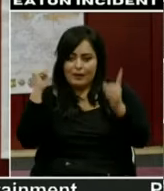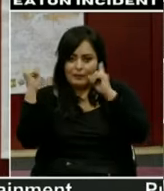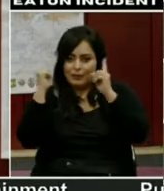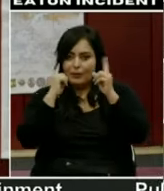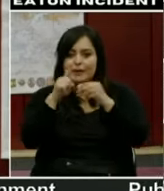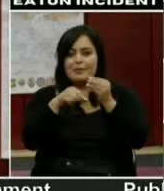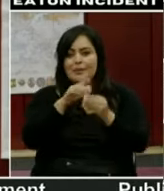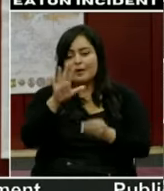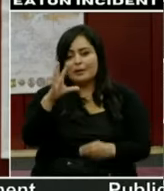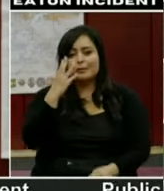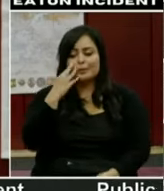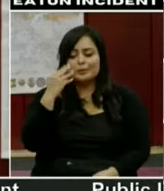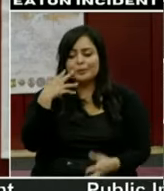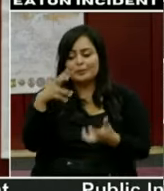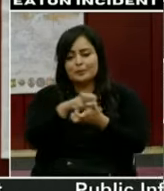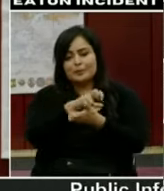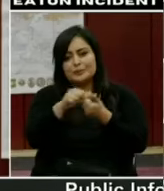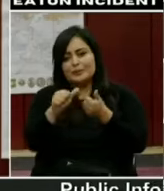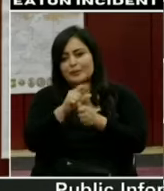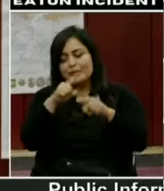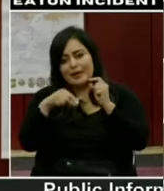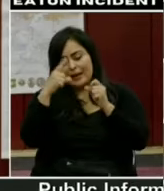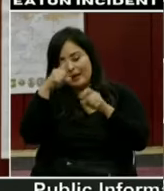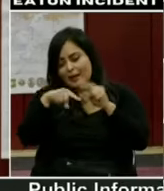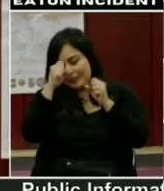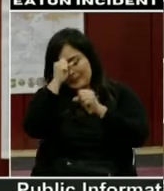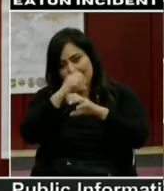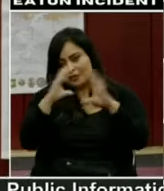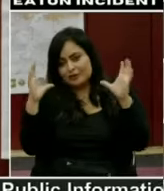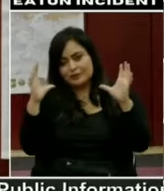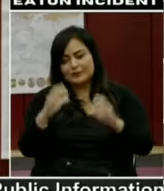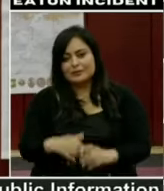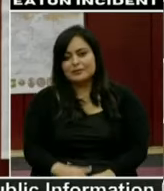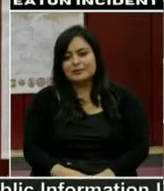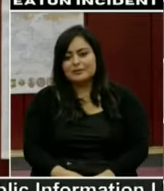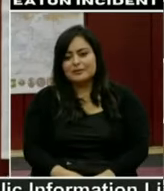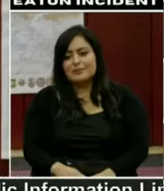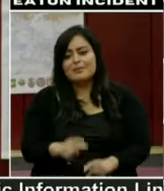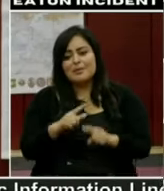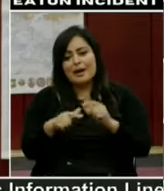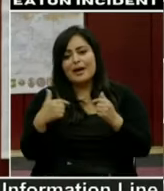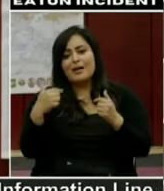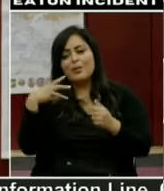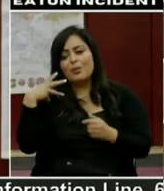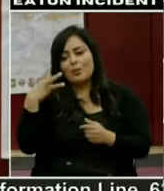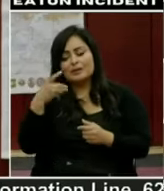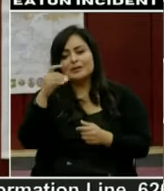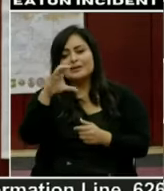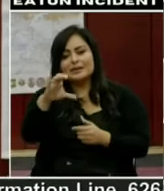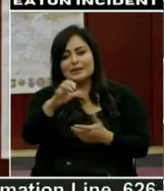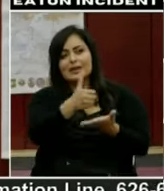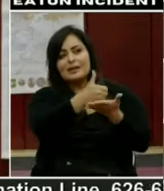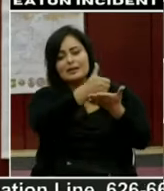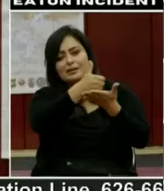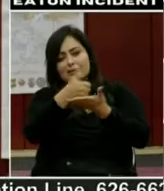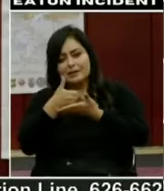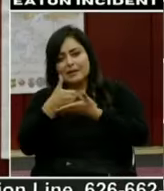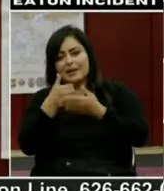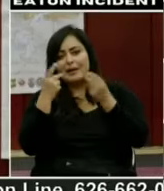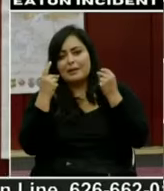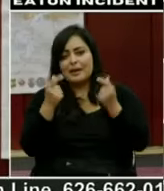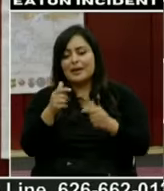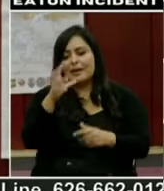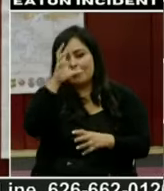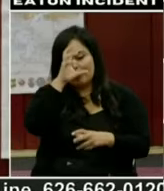going through is unimaginable. But I do want to say there is help from Washington, D.C. Immediately,